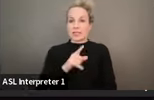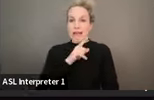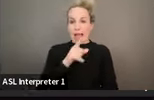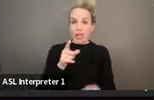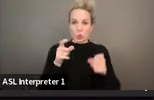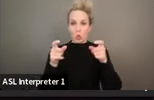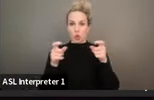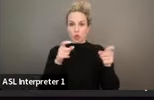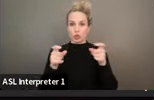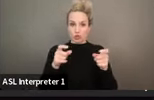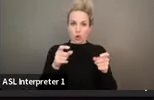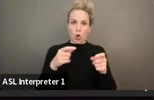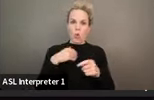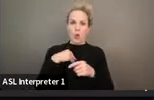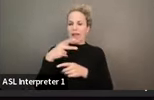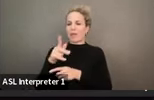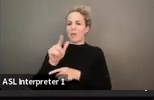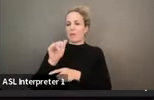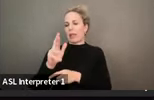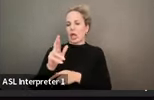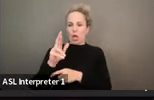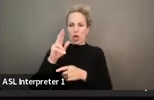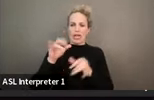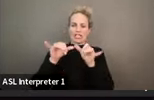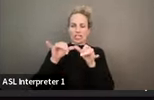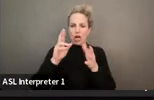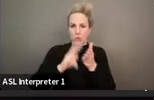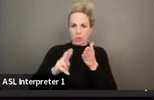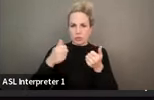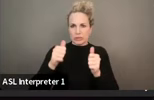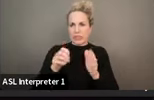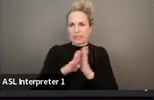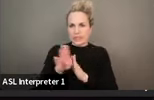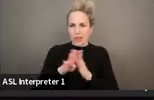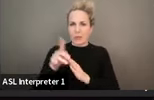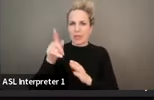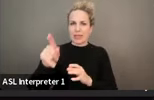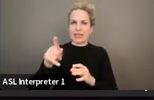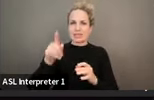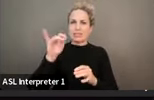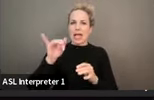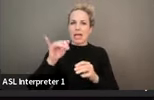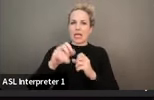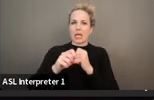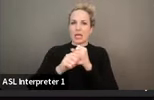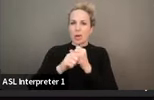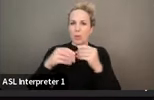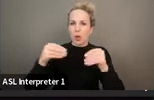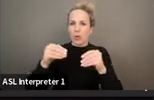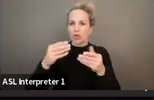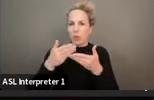So we have a pillar, engineering research, that we're still kind of developing out. This is when simply commercial products really just don't